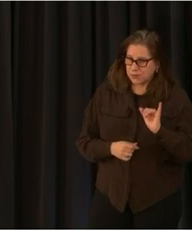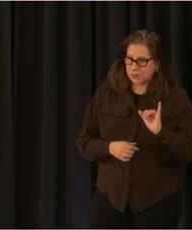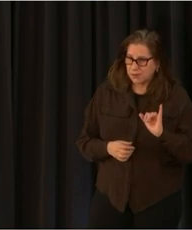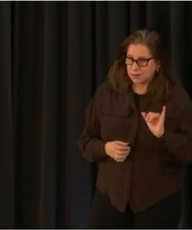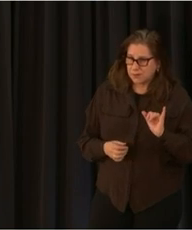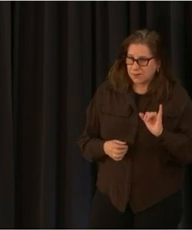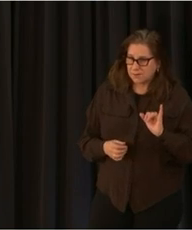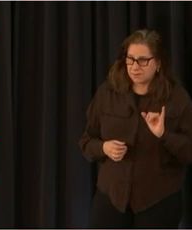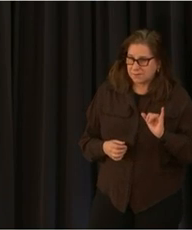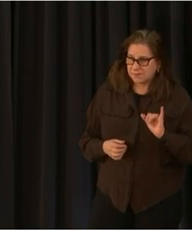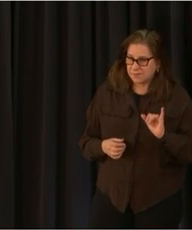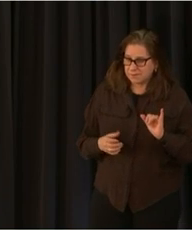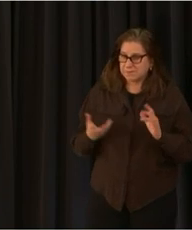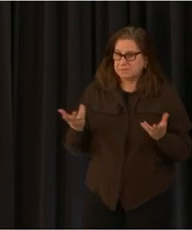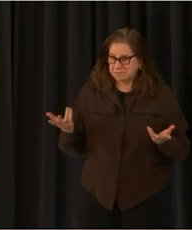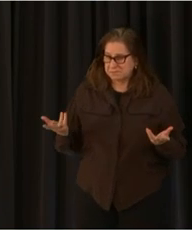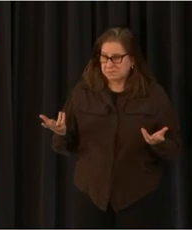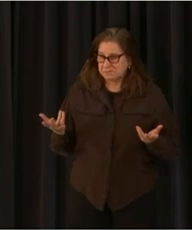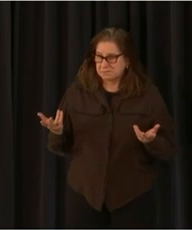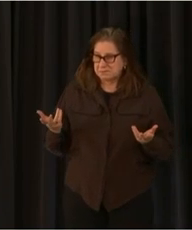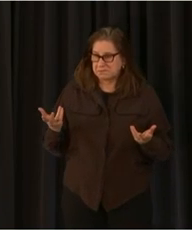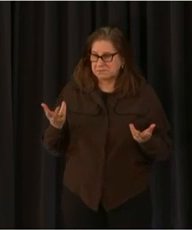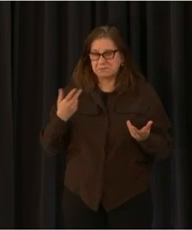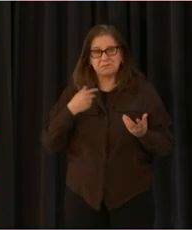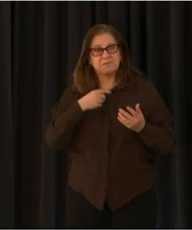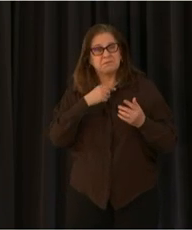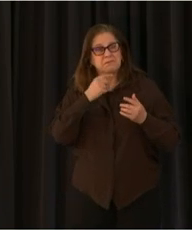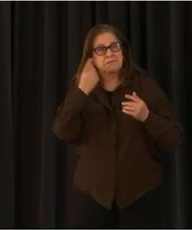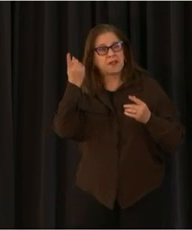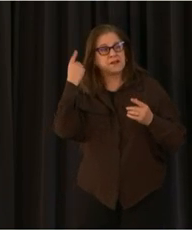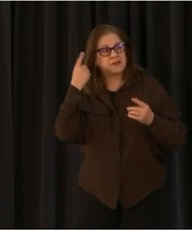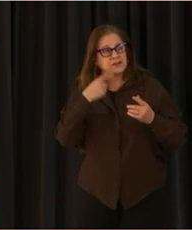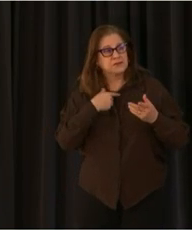badly as affected as predicted last year.